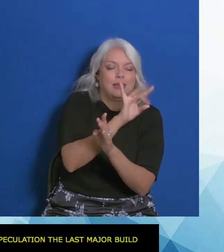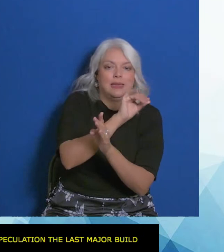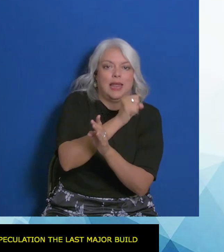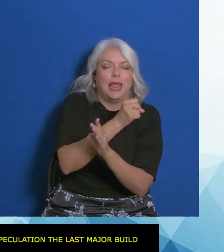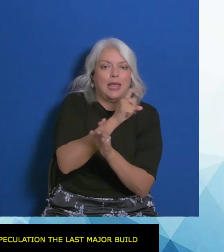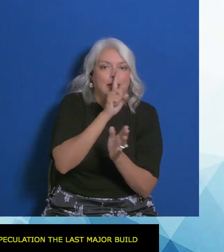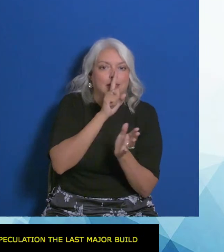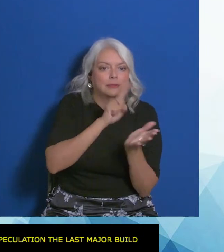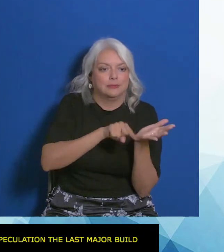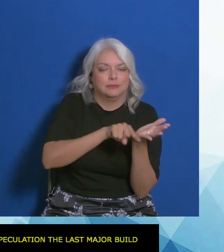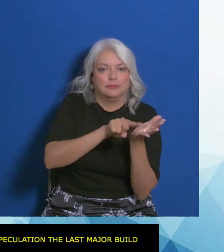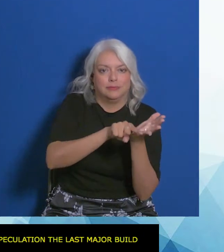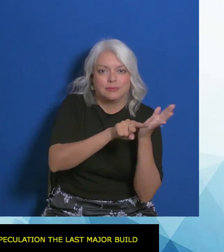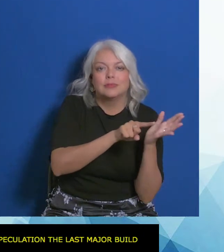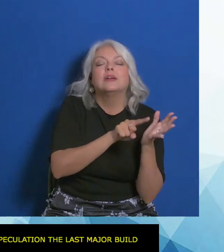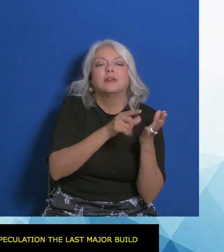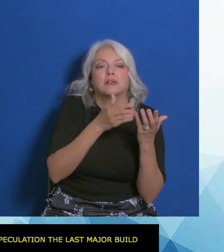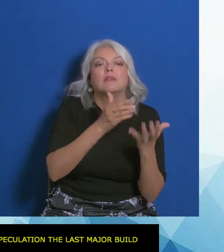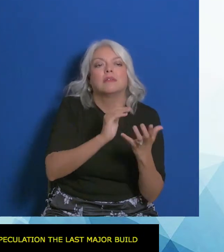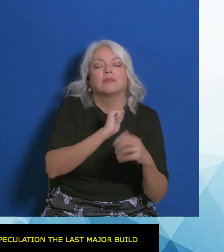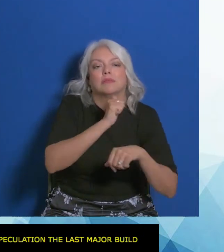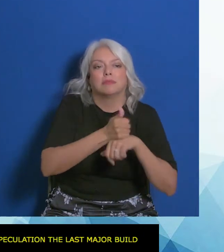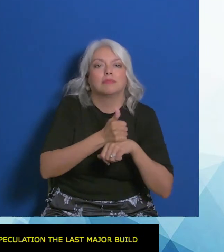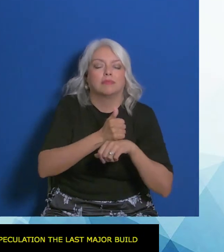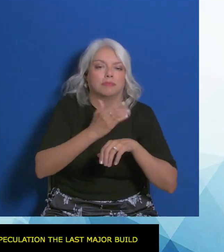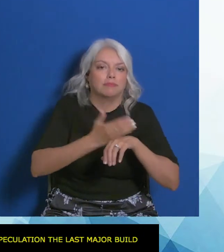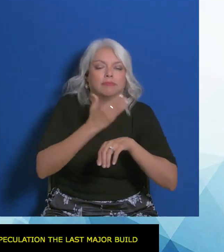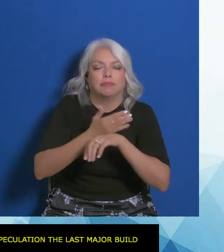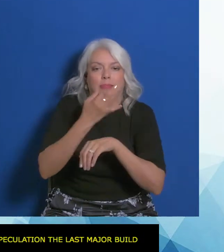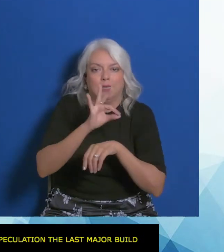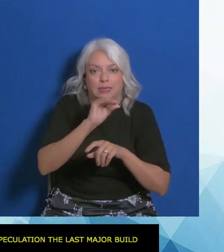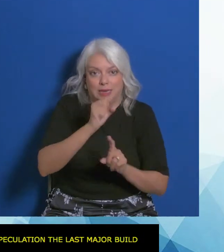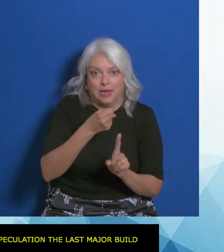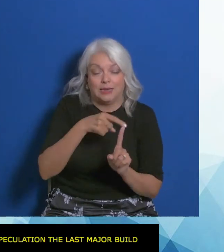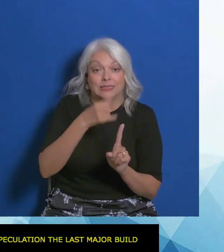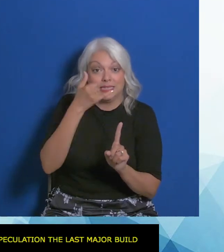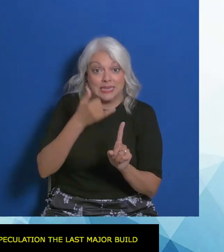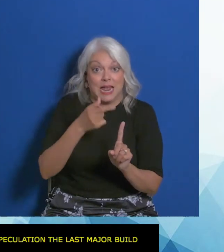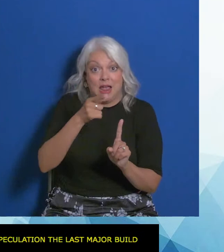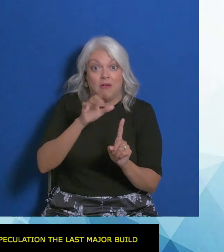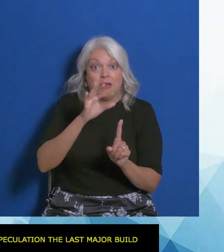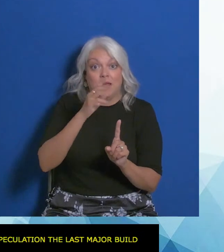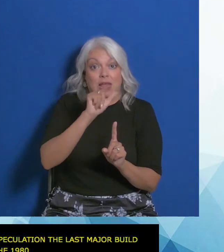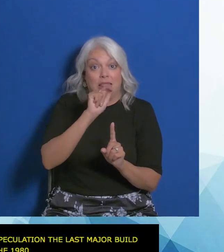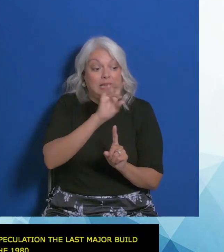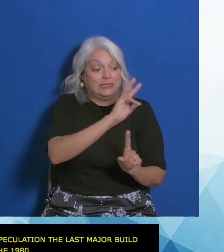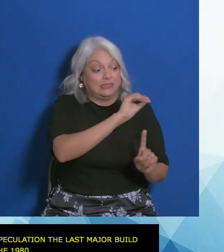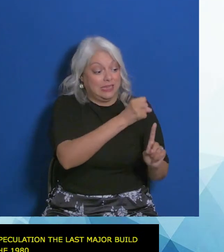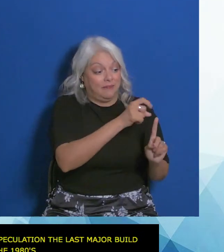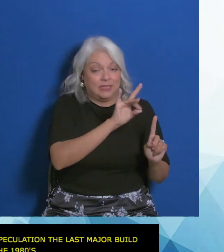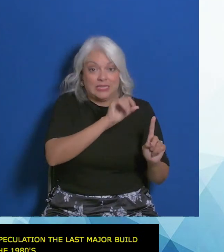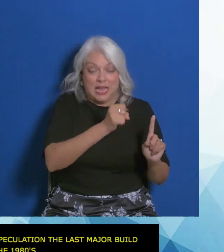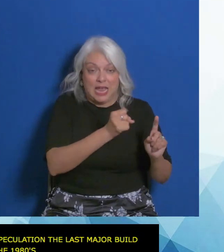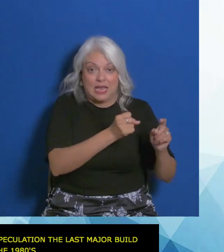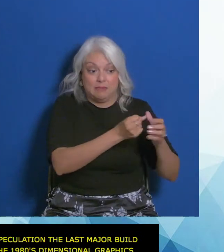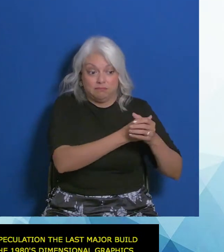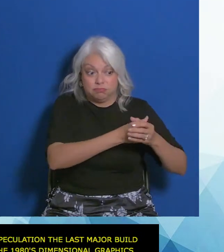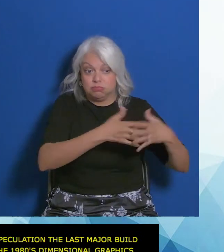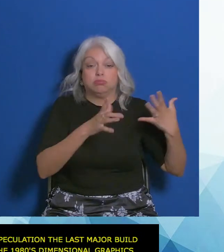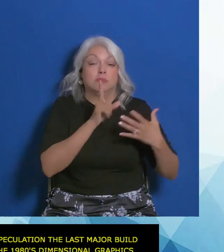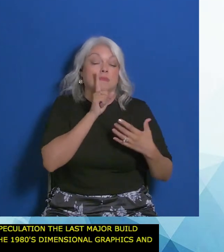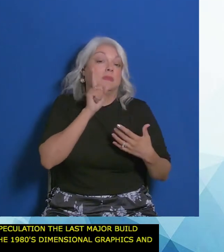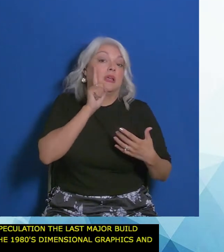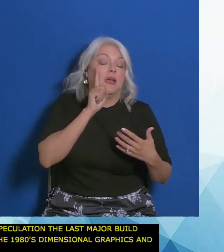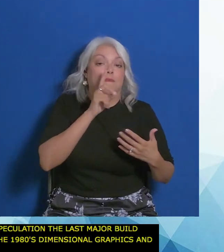With that in mind, that particular growth that we saw in the late 70s and early 80s drove the board